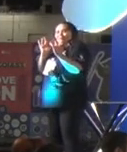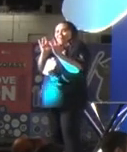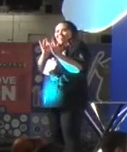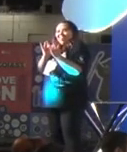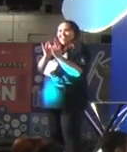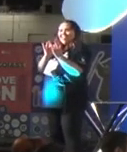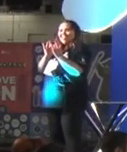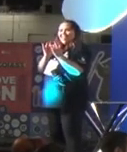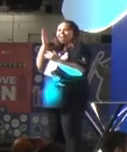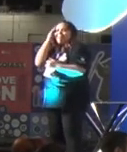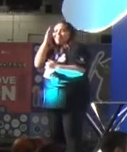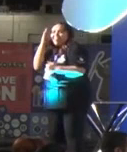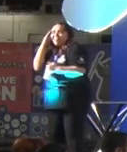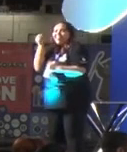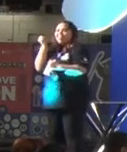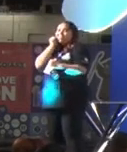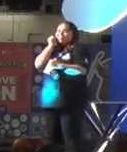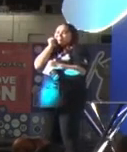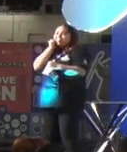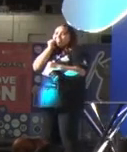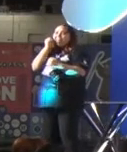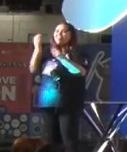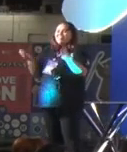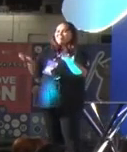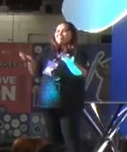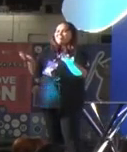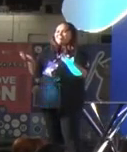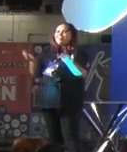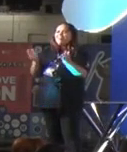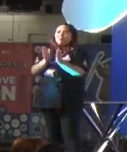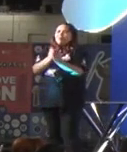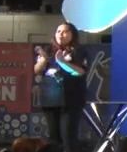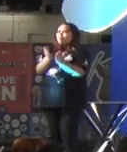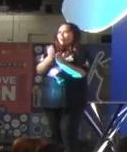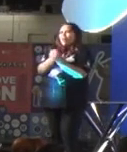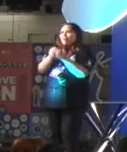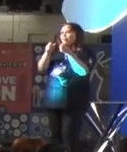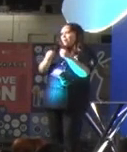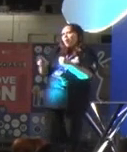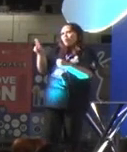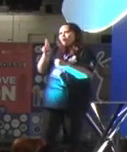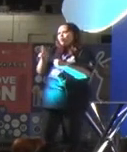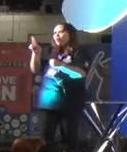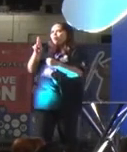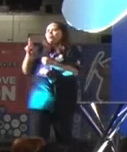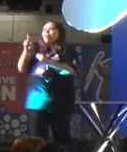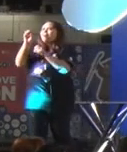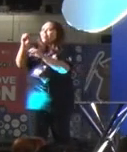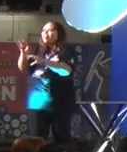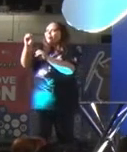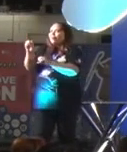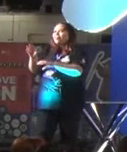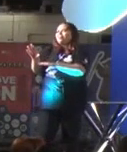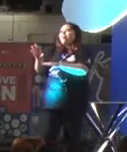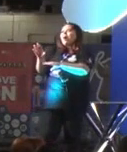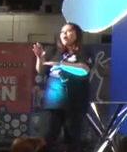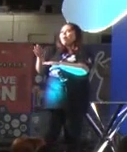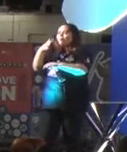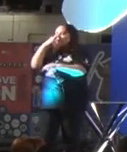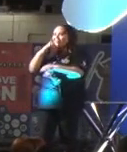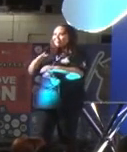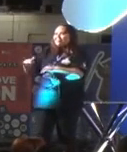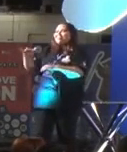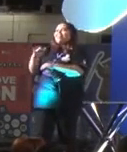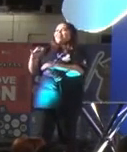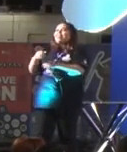Space Diaries, these are books that you can use in education so that kids can write their own story about